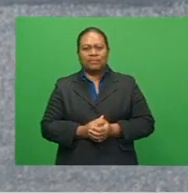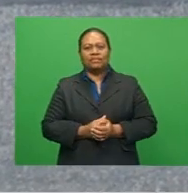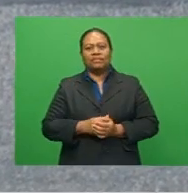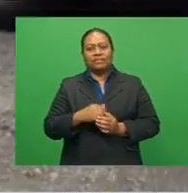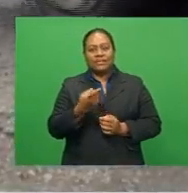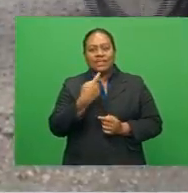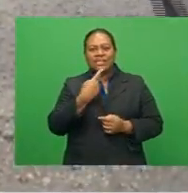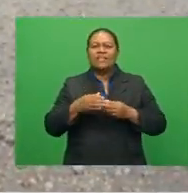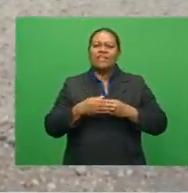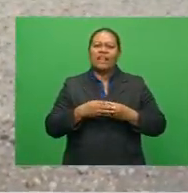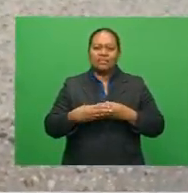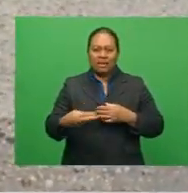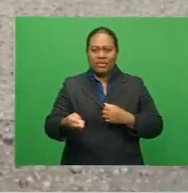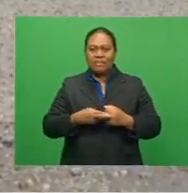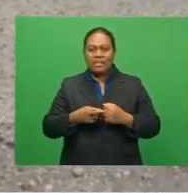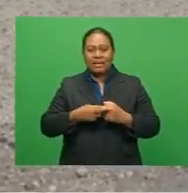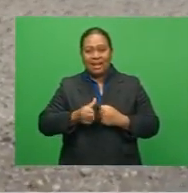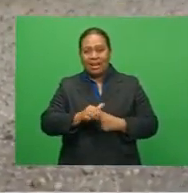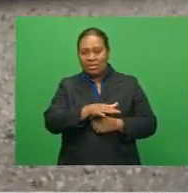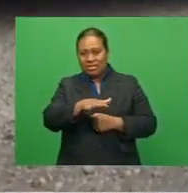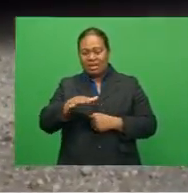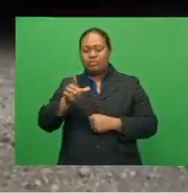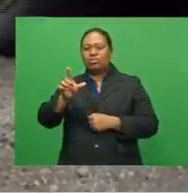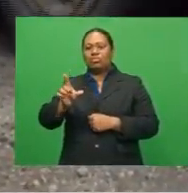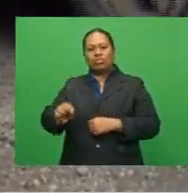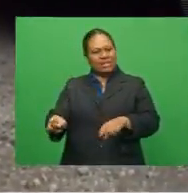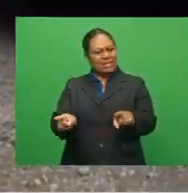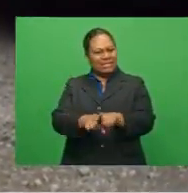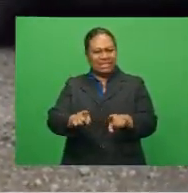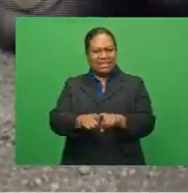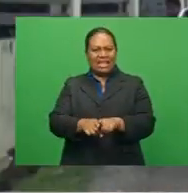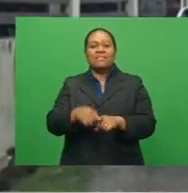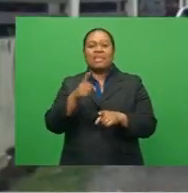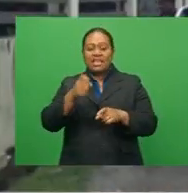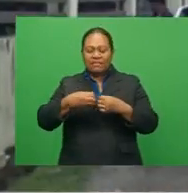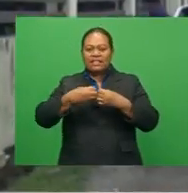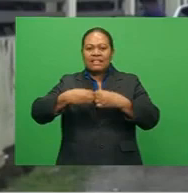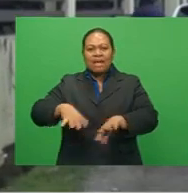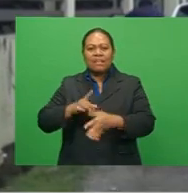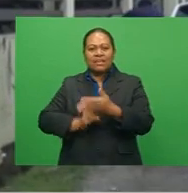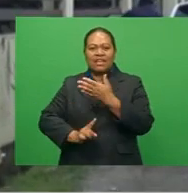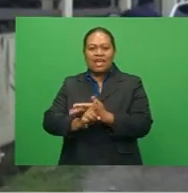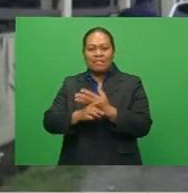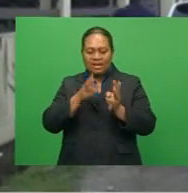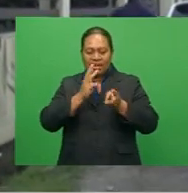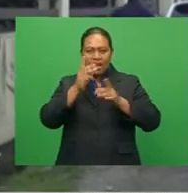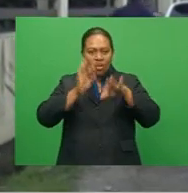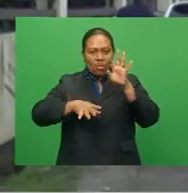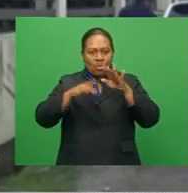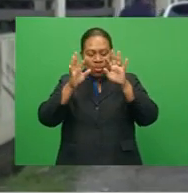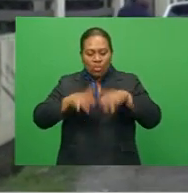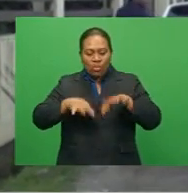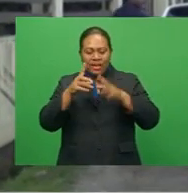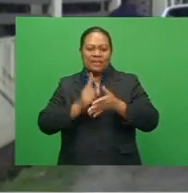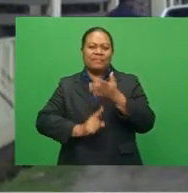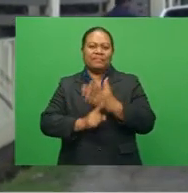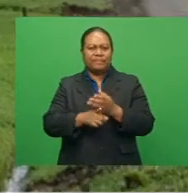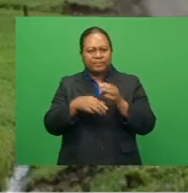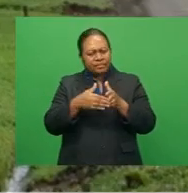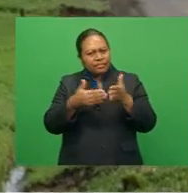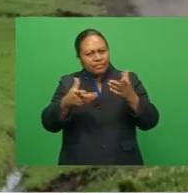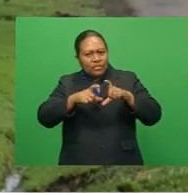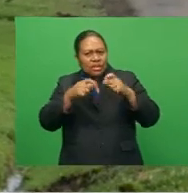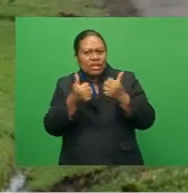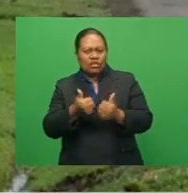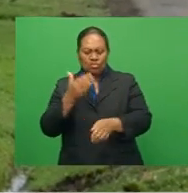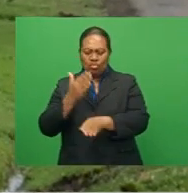the flexible repairs allow them to redo the same portion if it's damaged during rainy weather. He says contractors are working overnight to